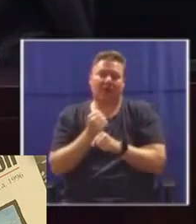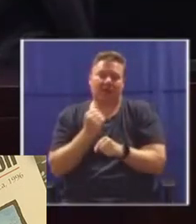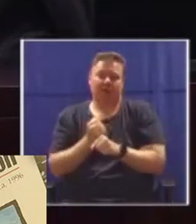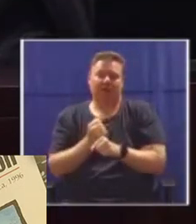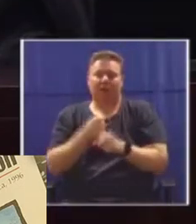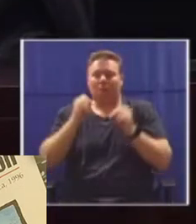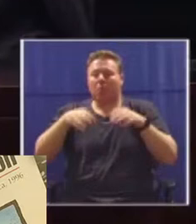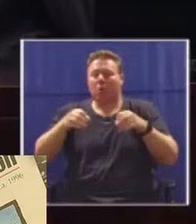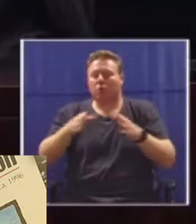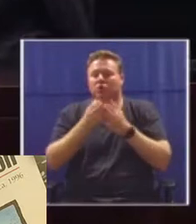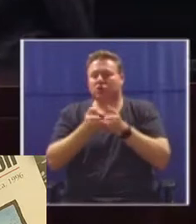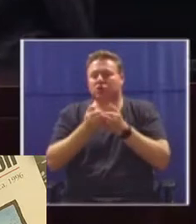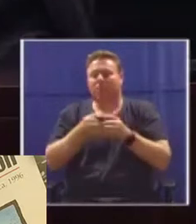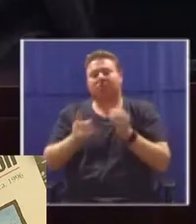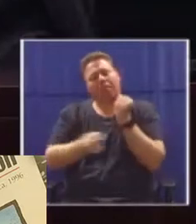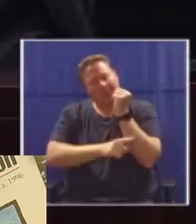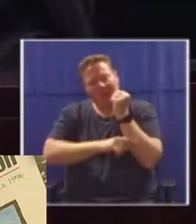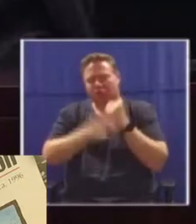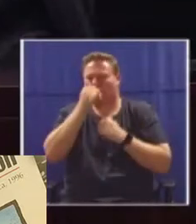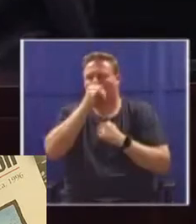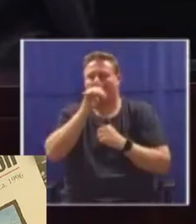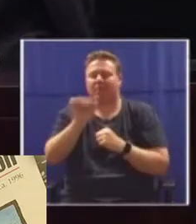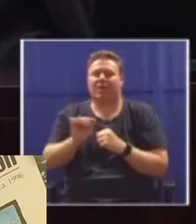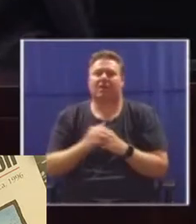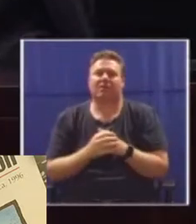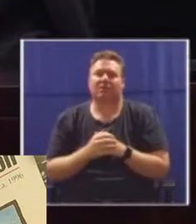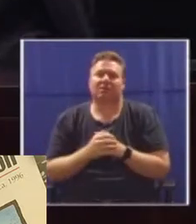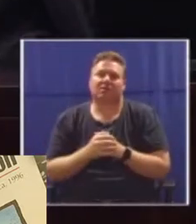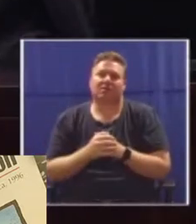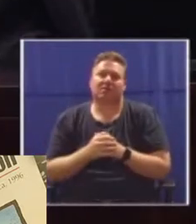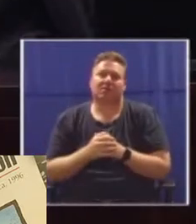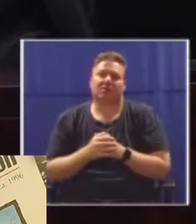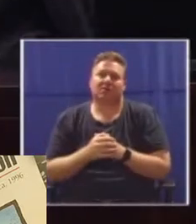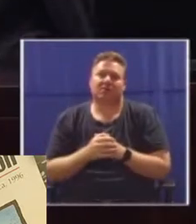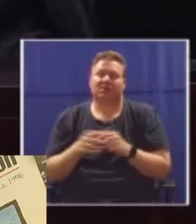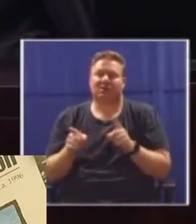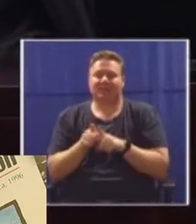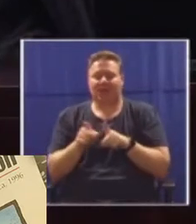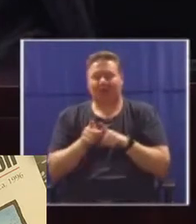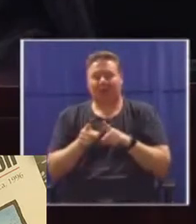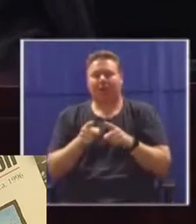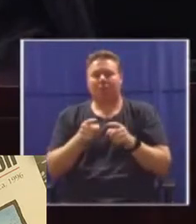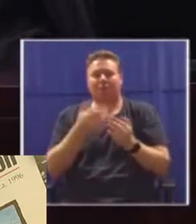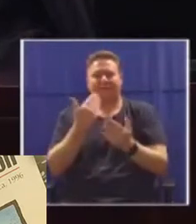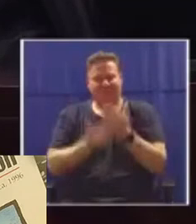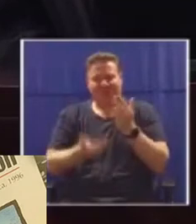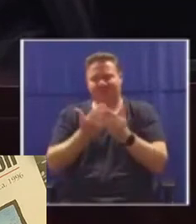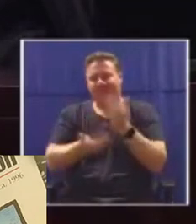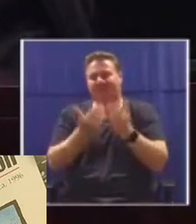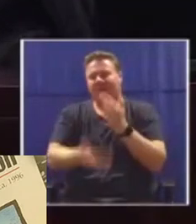their crimes. The introduction of severe penalties will also serve as a deterrent.